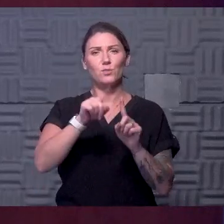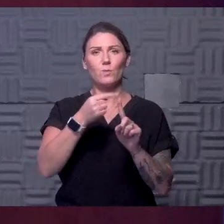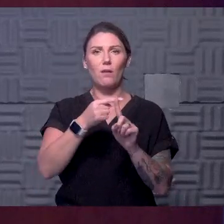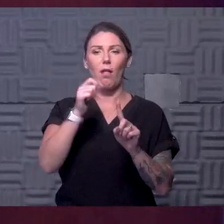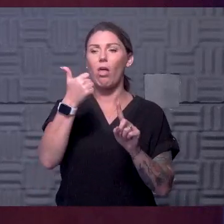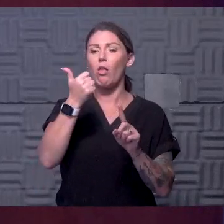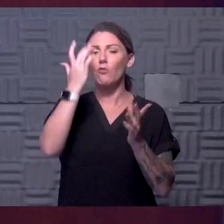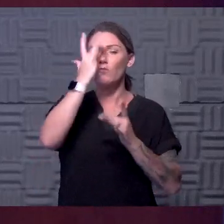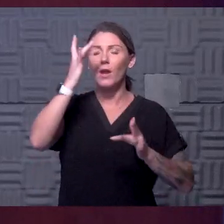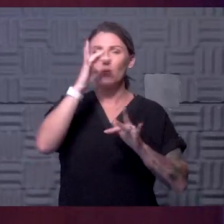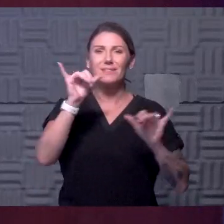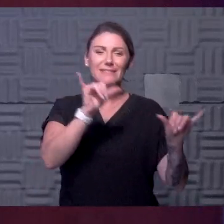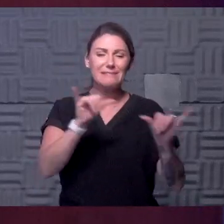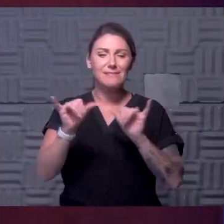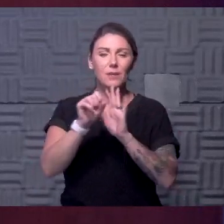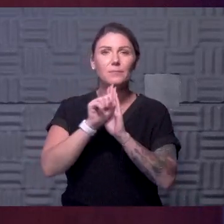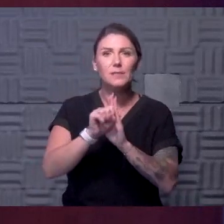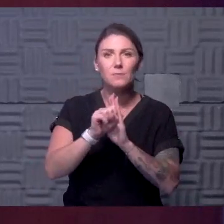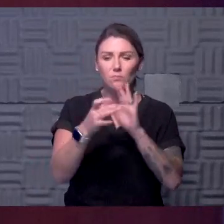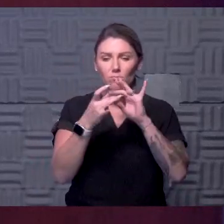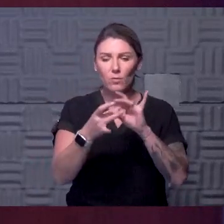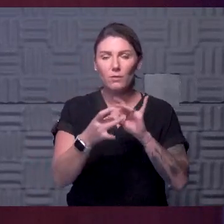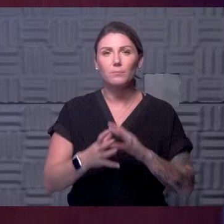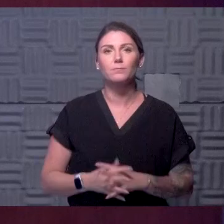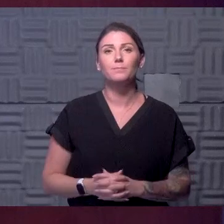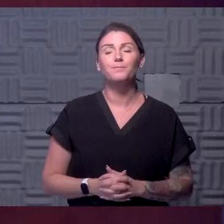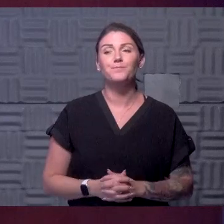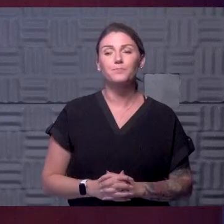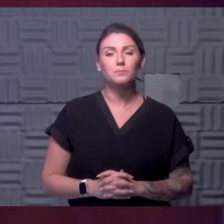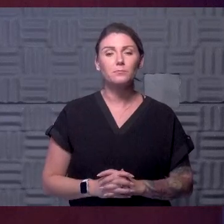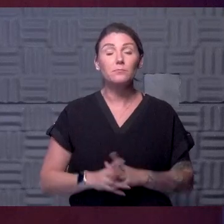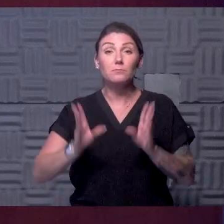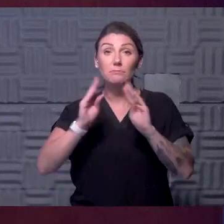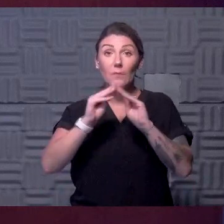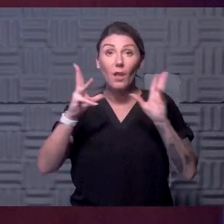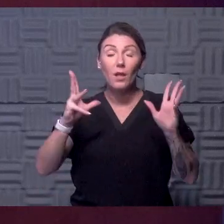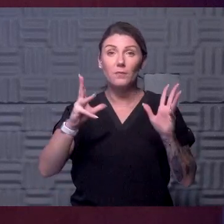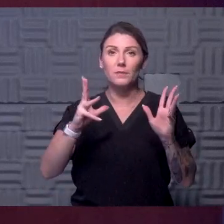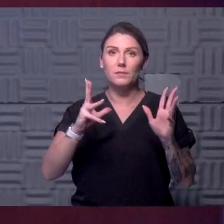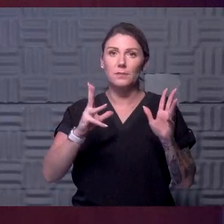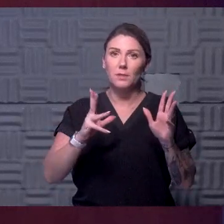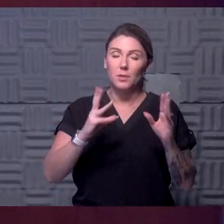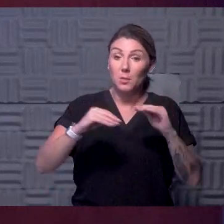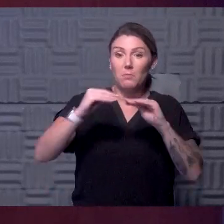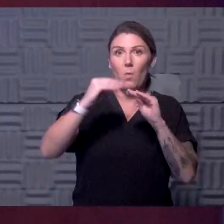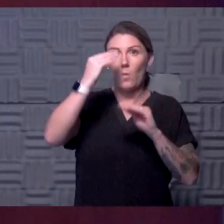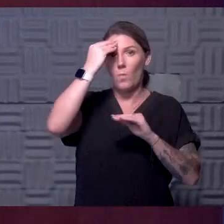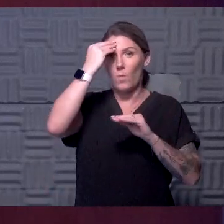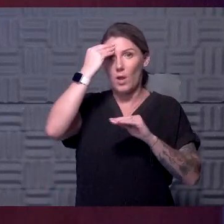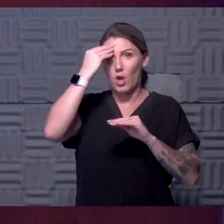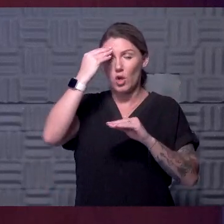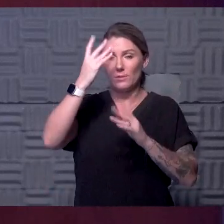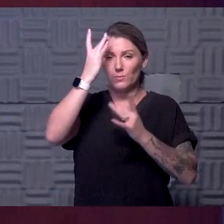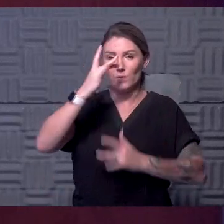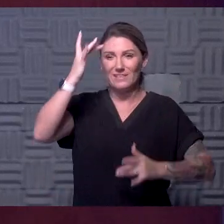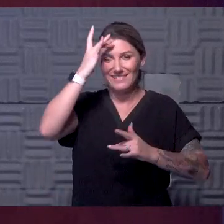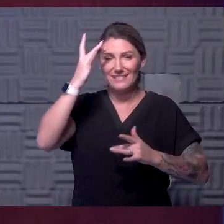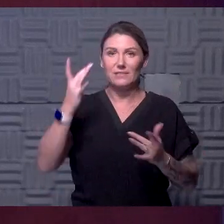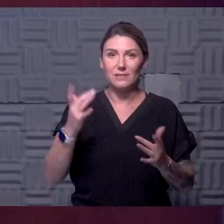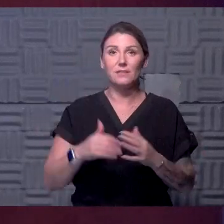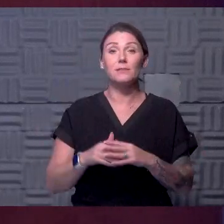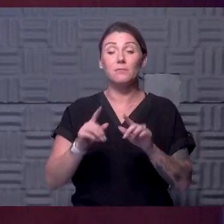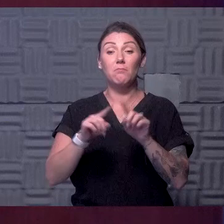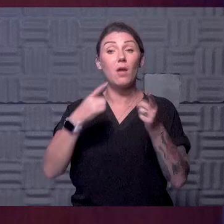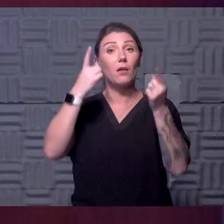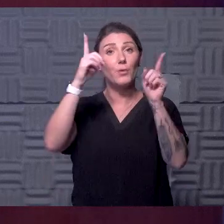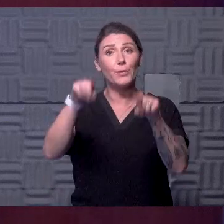viruses had these same kind of symptoms associated with them? There's obviously heightened awareness and lots more of the disease around right now, but I agree we're